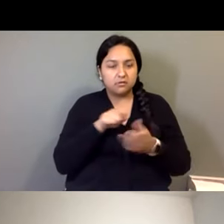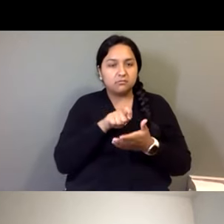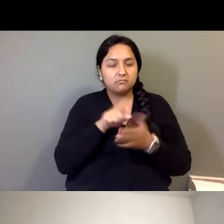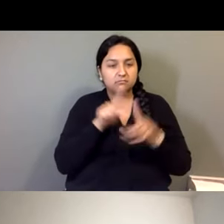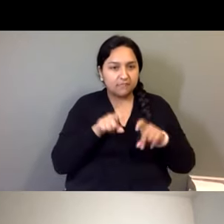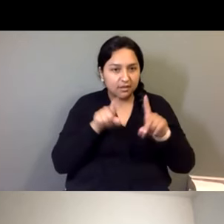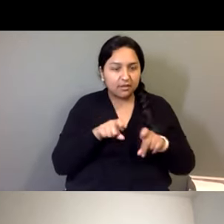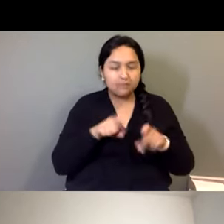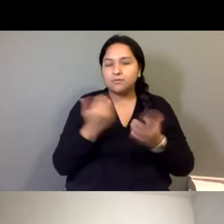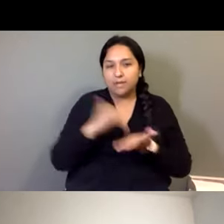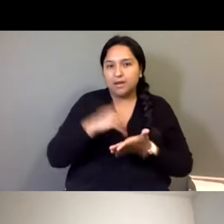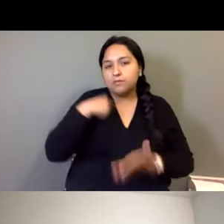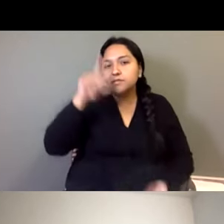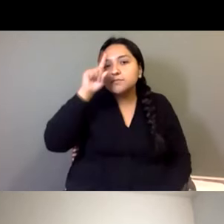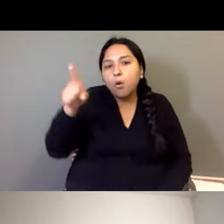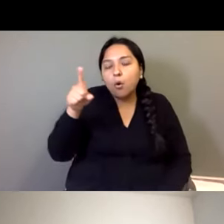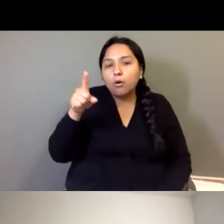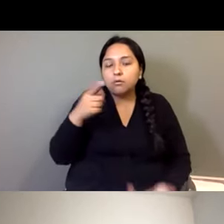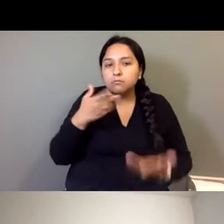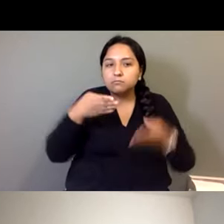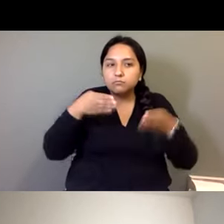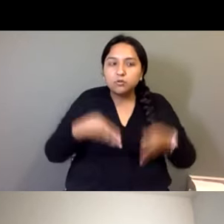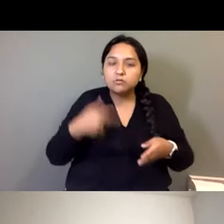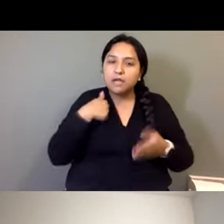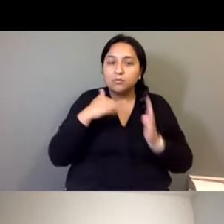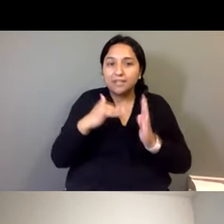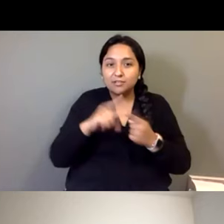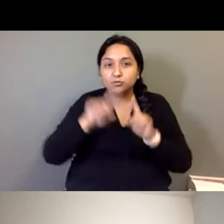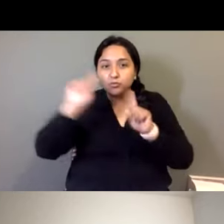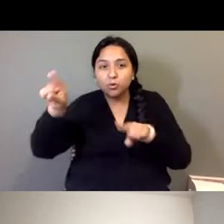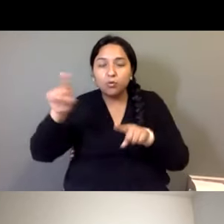I say, I was a smart kid. So I was studying to go to Oxford or Cambridge to read law.